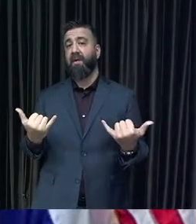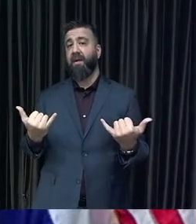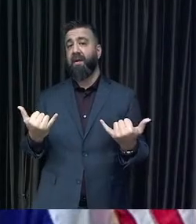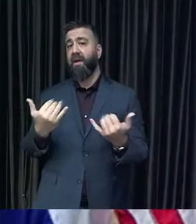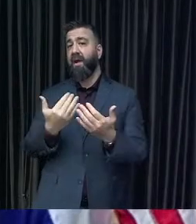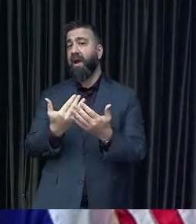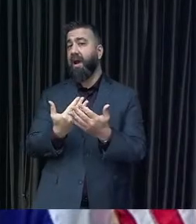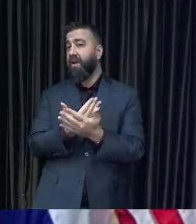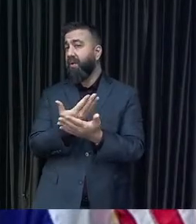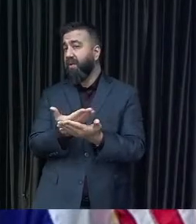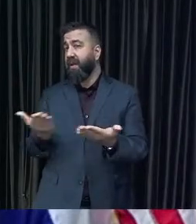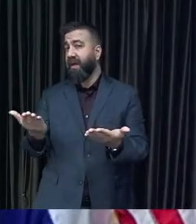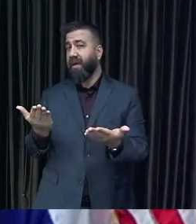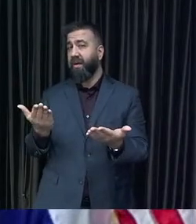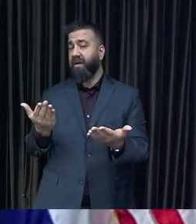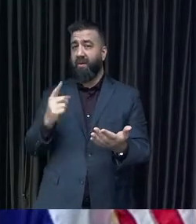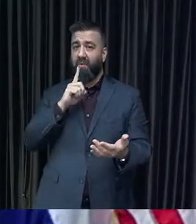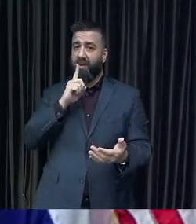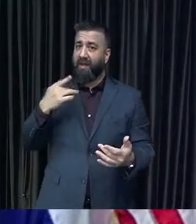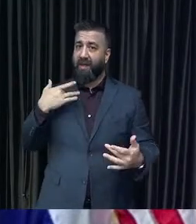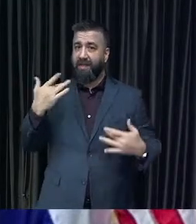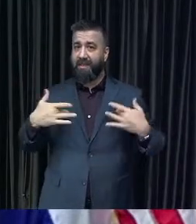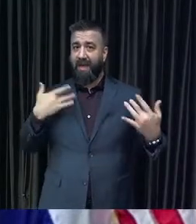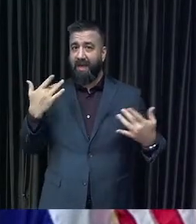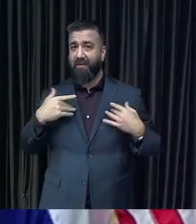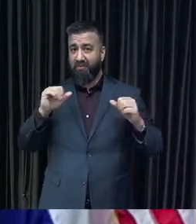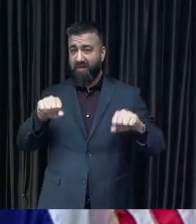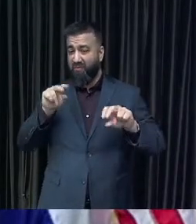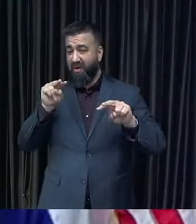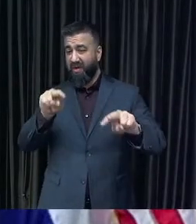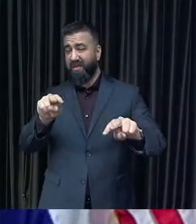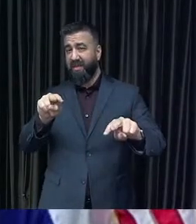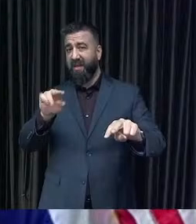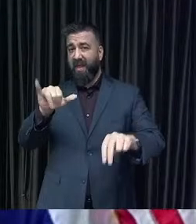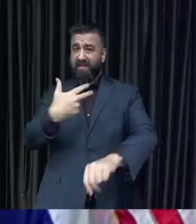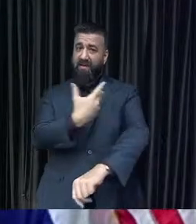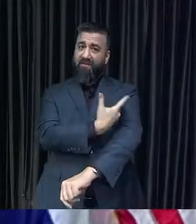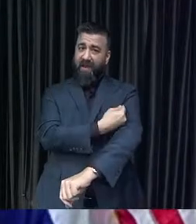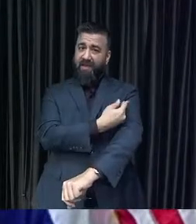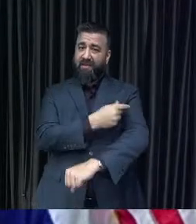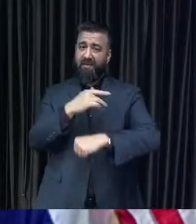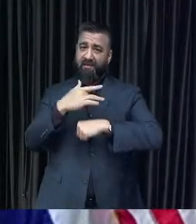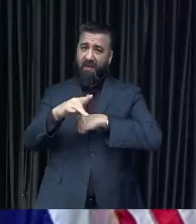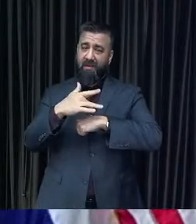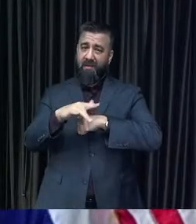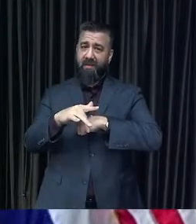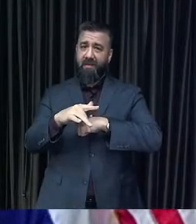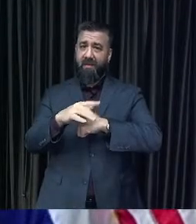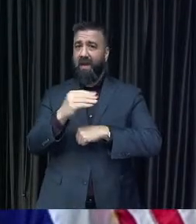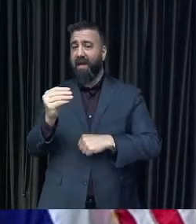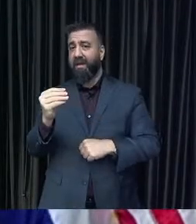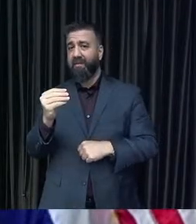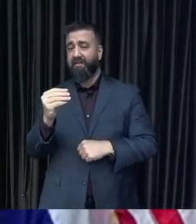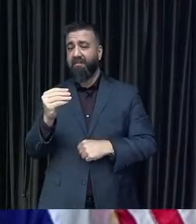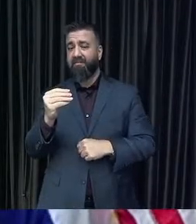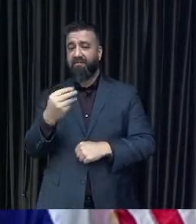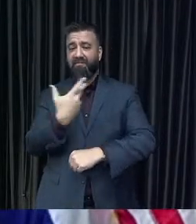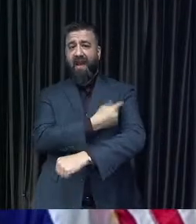new variable that we're excited to have the ability to watch, and that's vaccine availability and vaccine